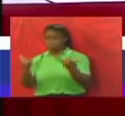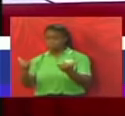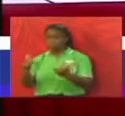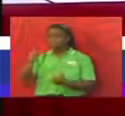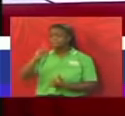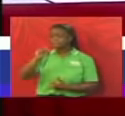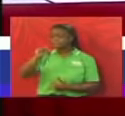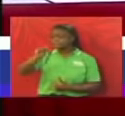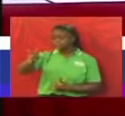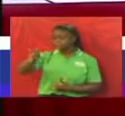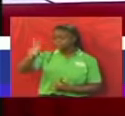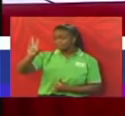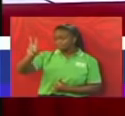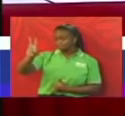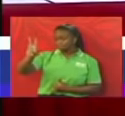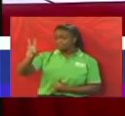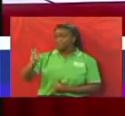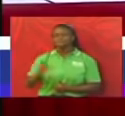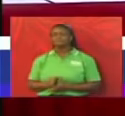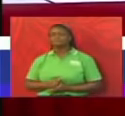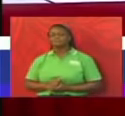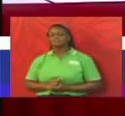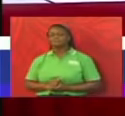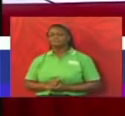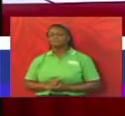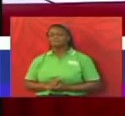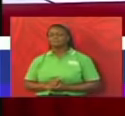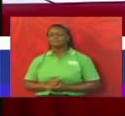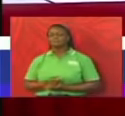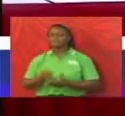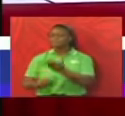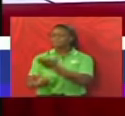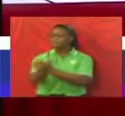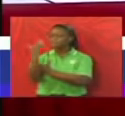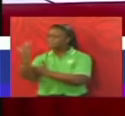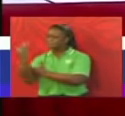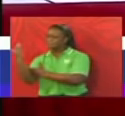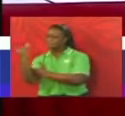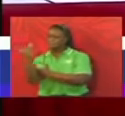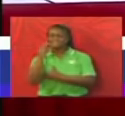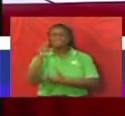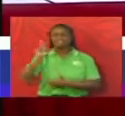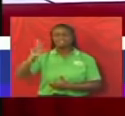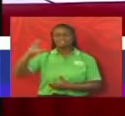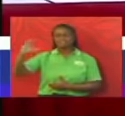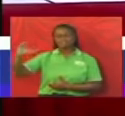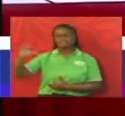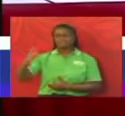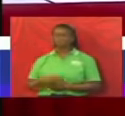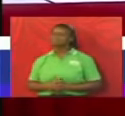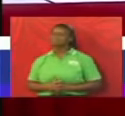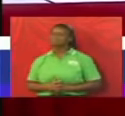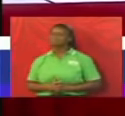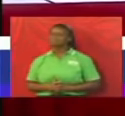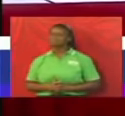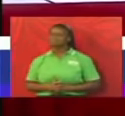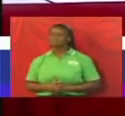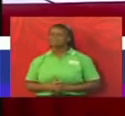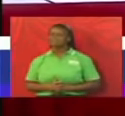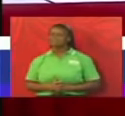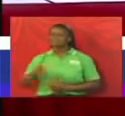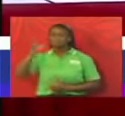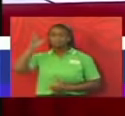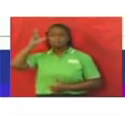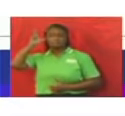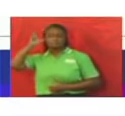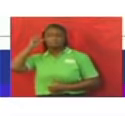morning. Good morning, Renessa Cutting, TV6 News. You all are hearing me fine? Yes. Yes,